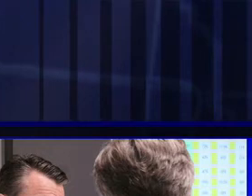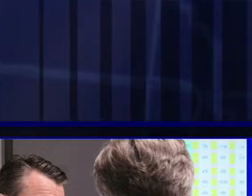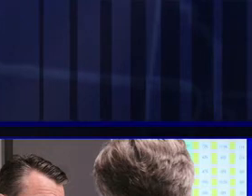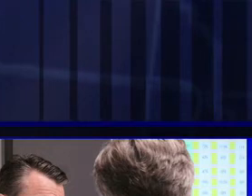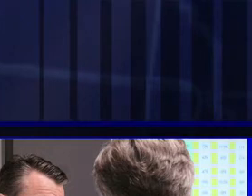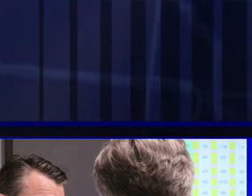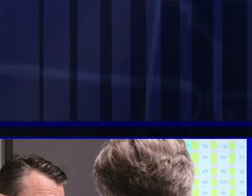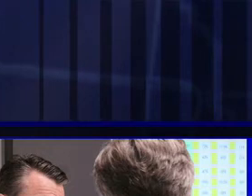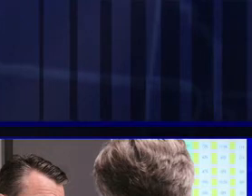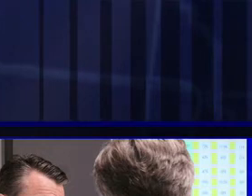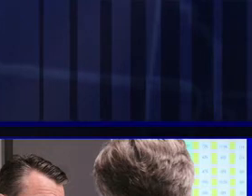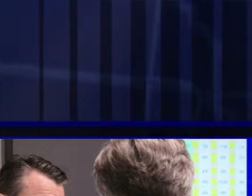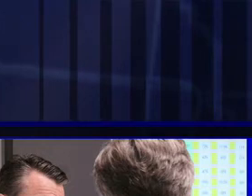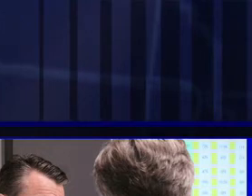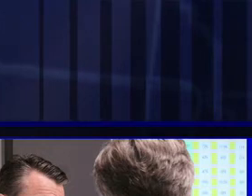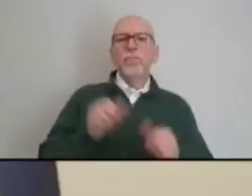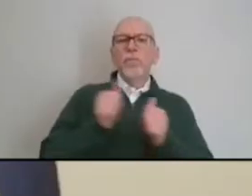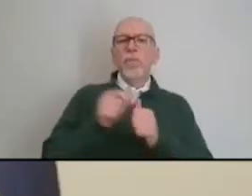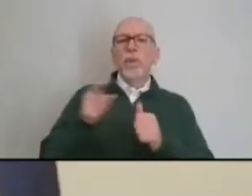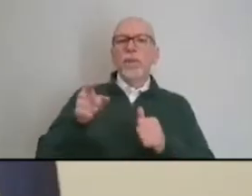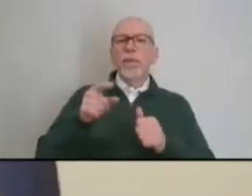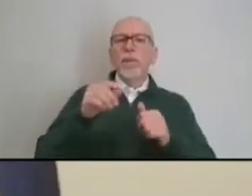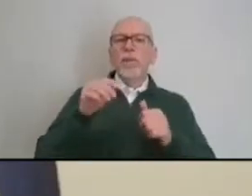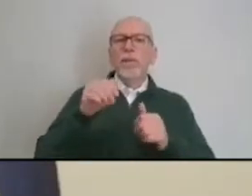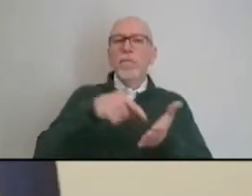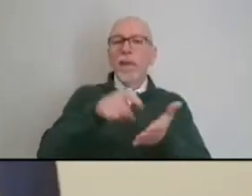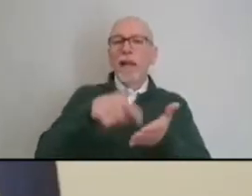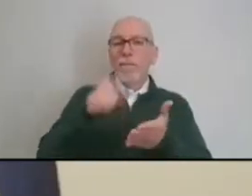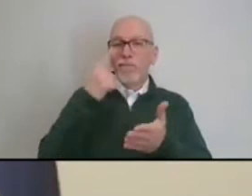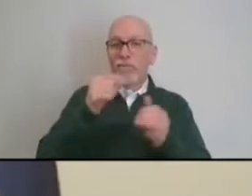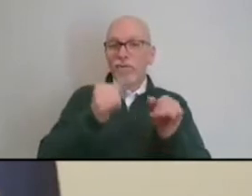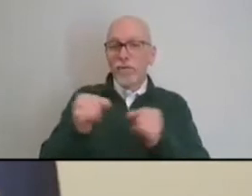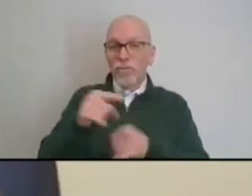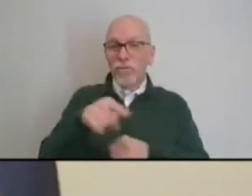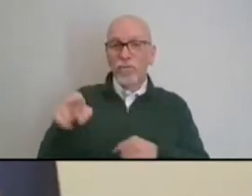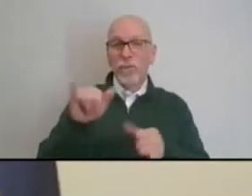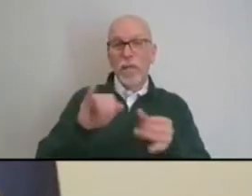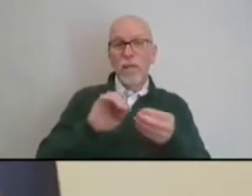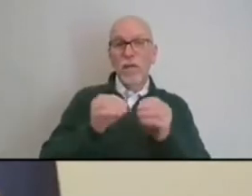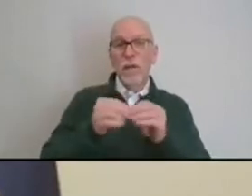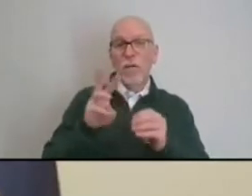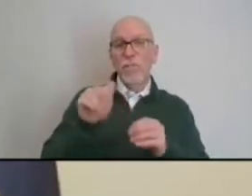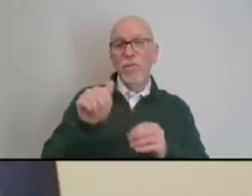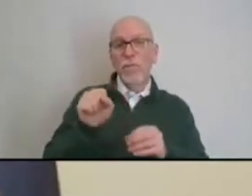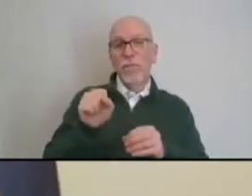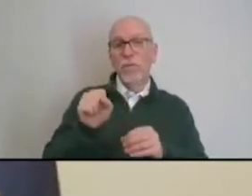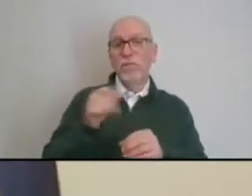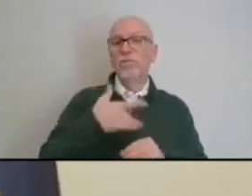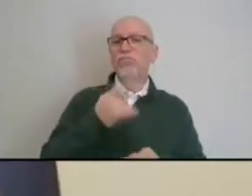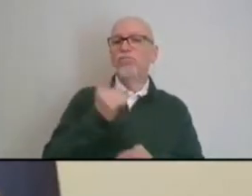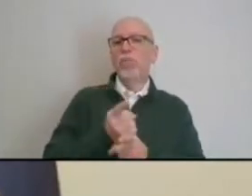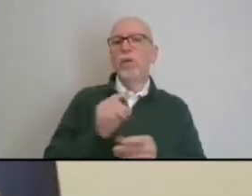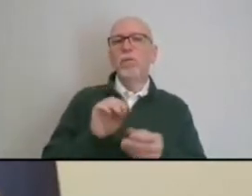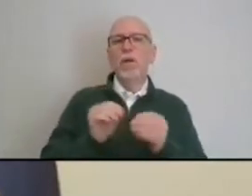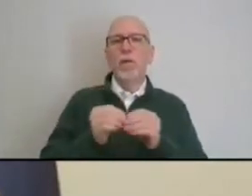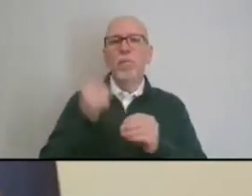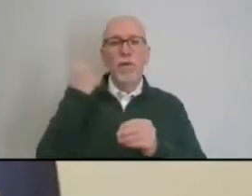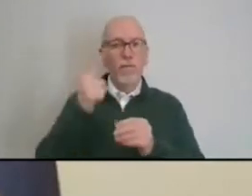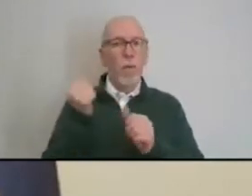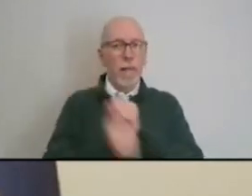President Trump signs the bill into law. The number was just the right number in order to get a bill